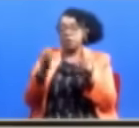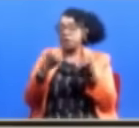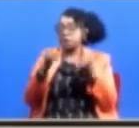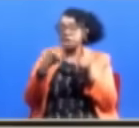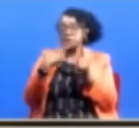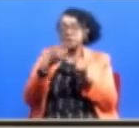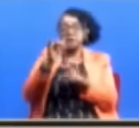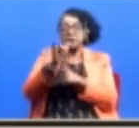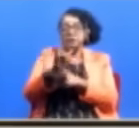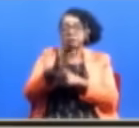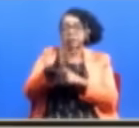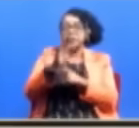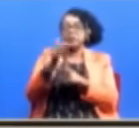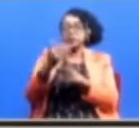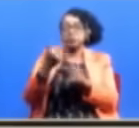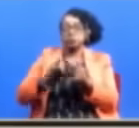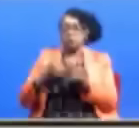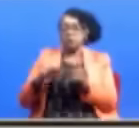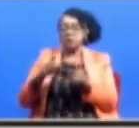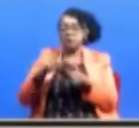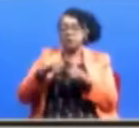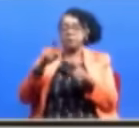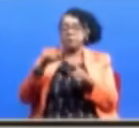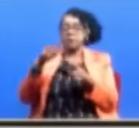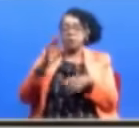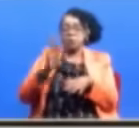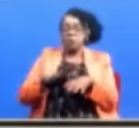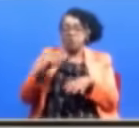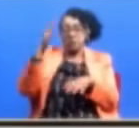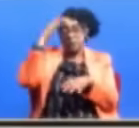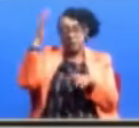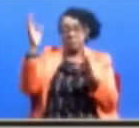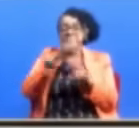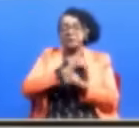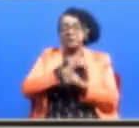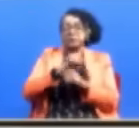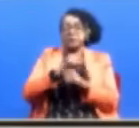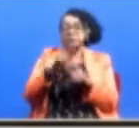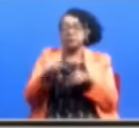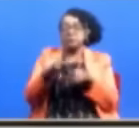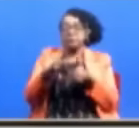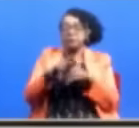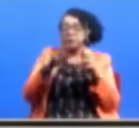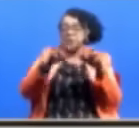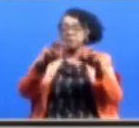really say that that was their kin when the woman's head is still missing and